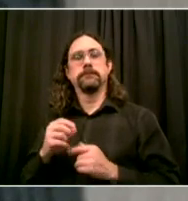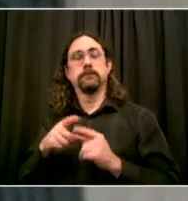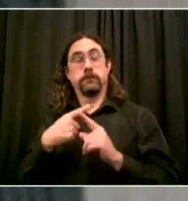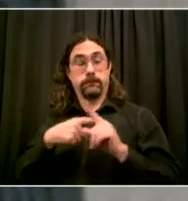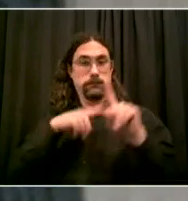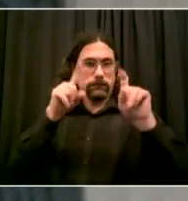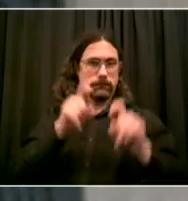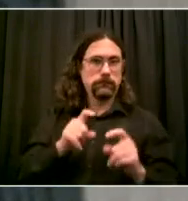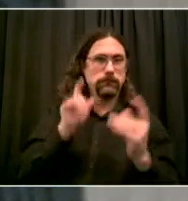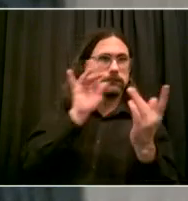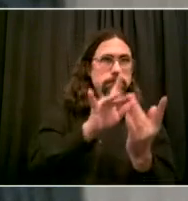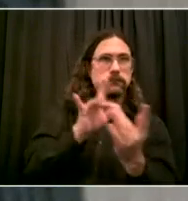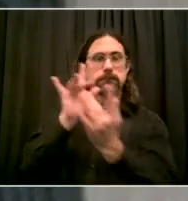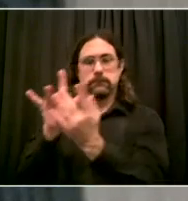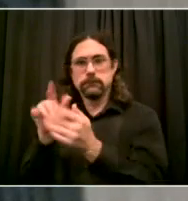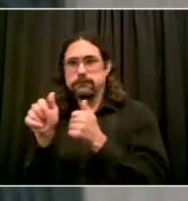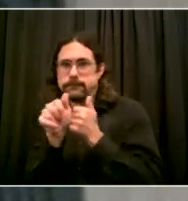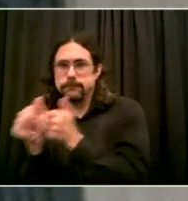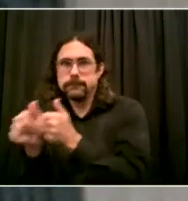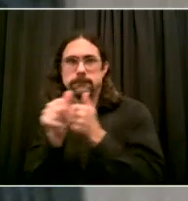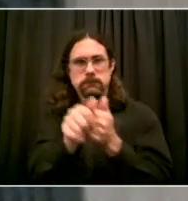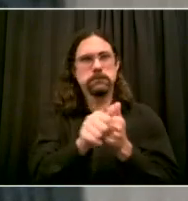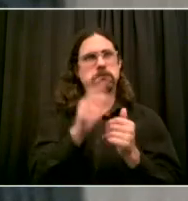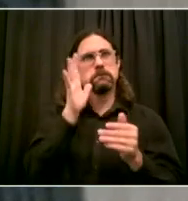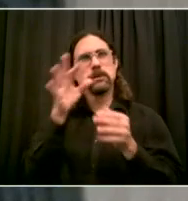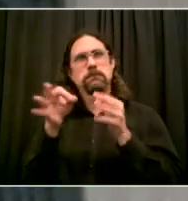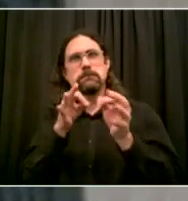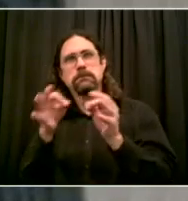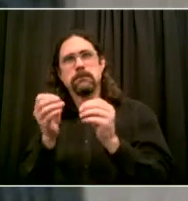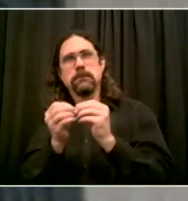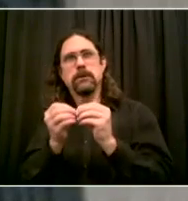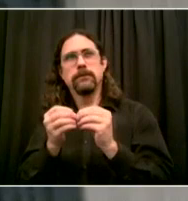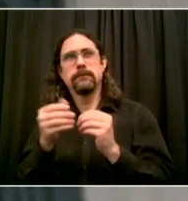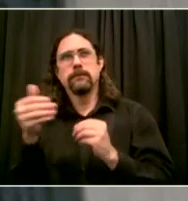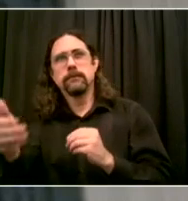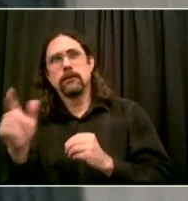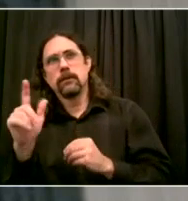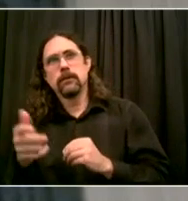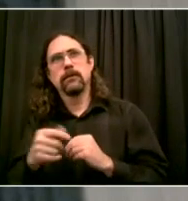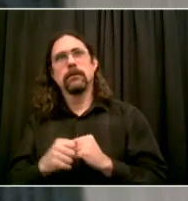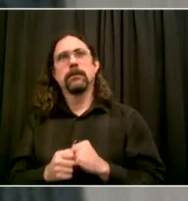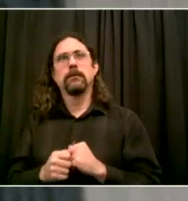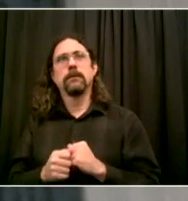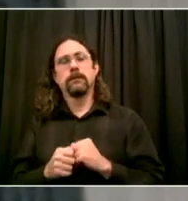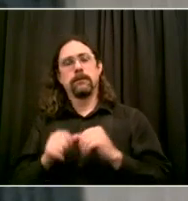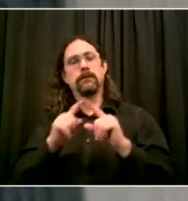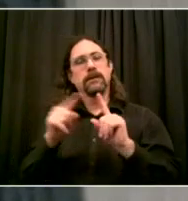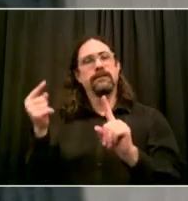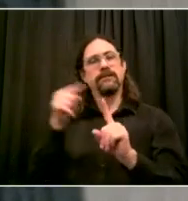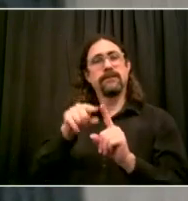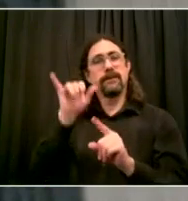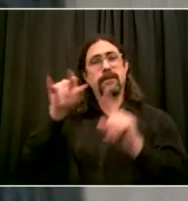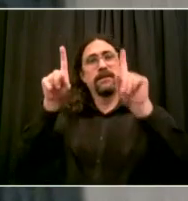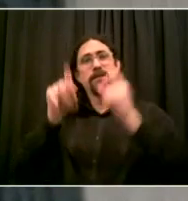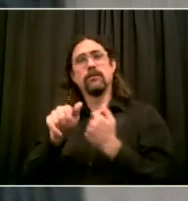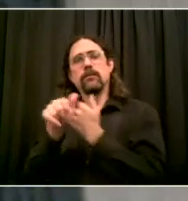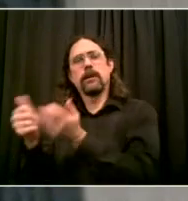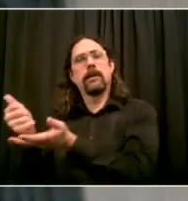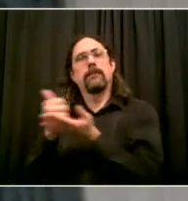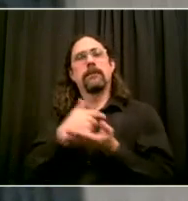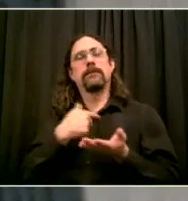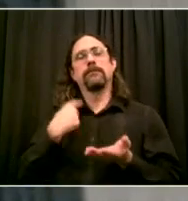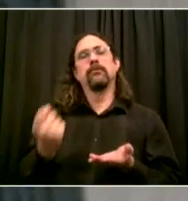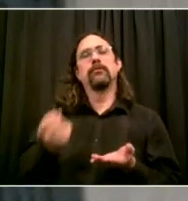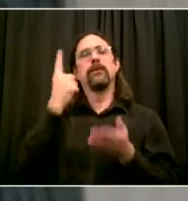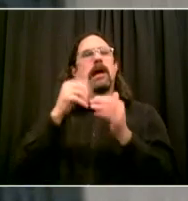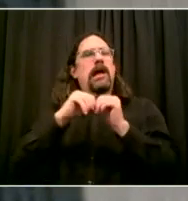the patterns of transmission. So I can give you a concrete example. Let's say there is a small social